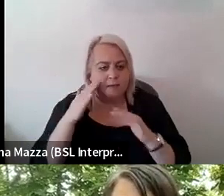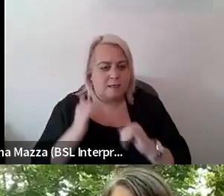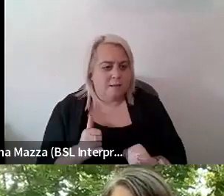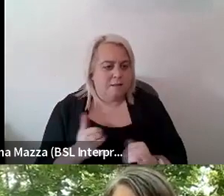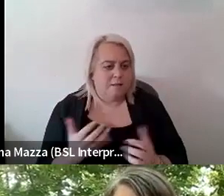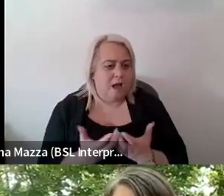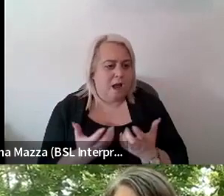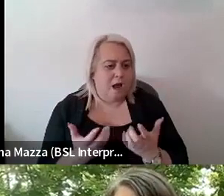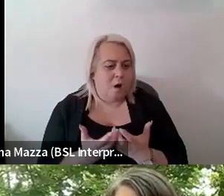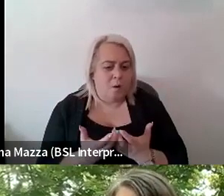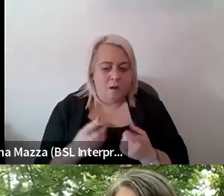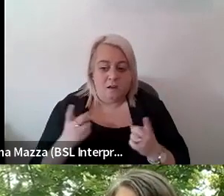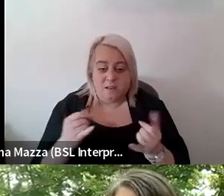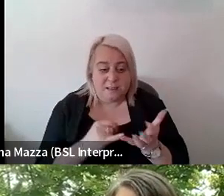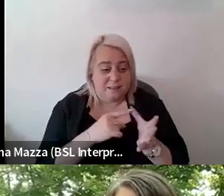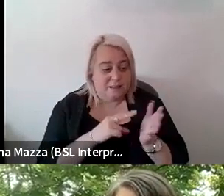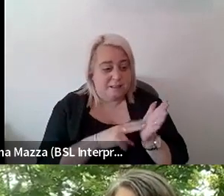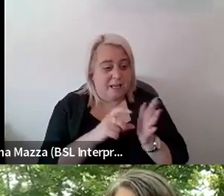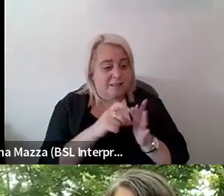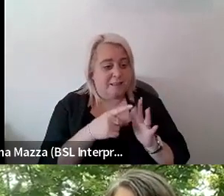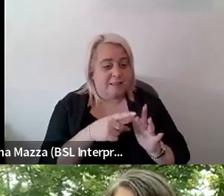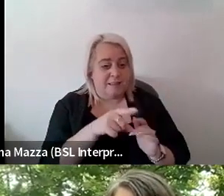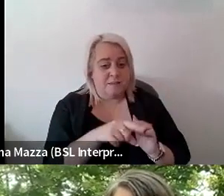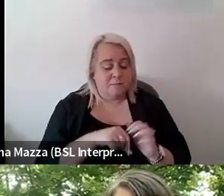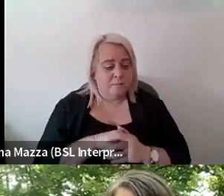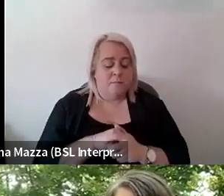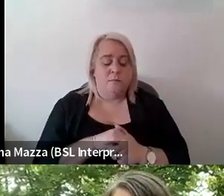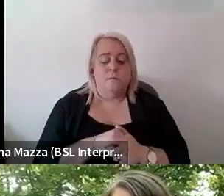Who wants to come in there? Maybe you, Sandi? Well, I mean, I know,